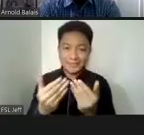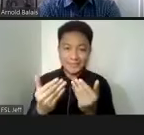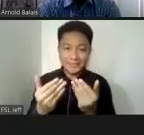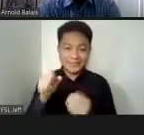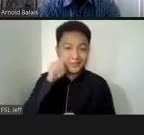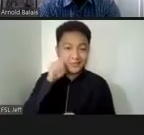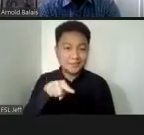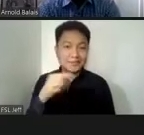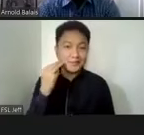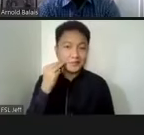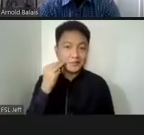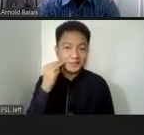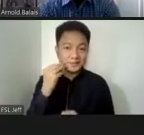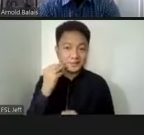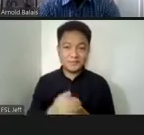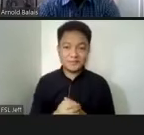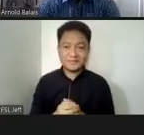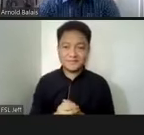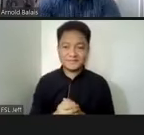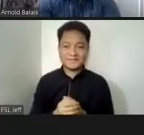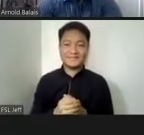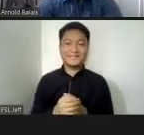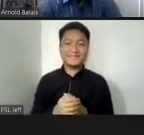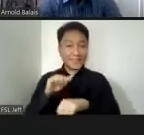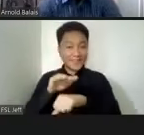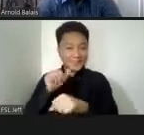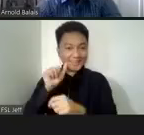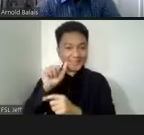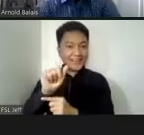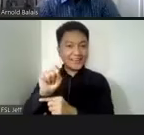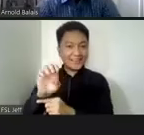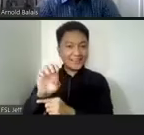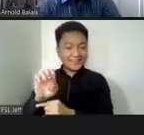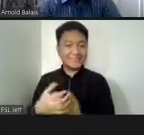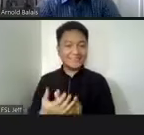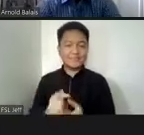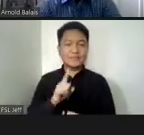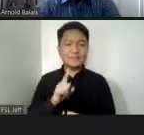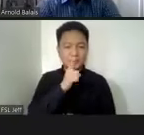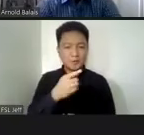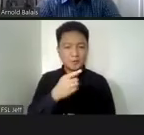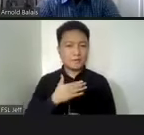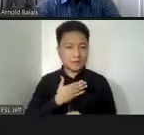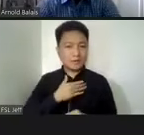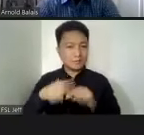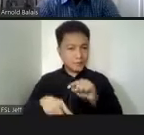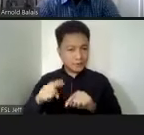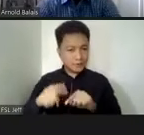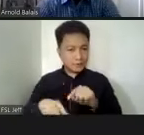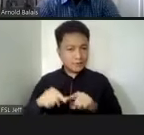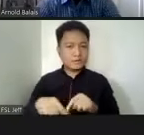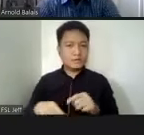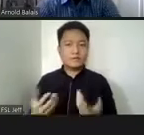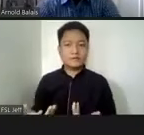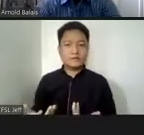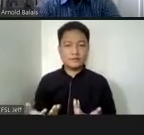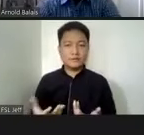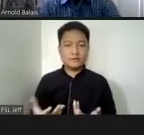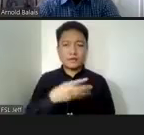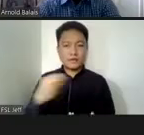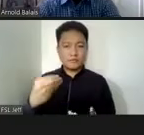no? Bonded and I guess drawn to a calling